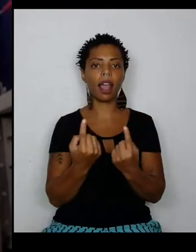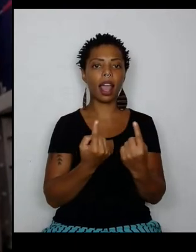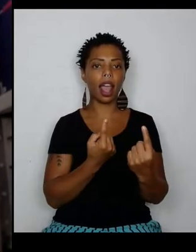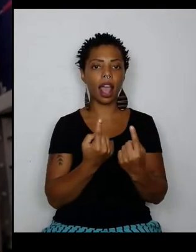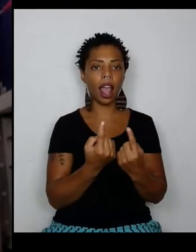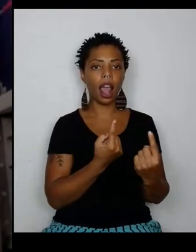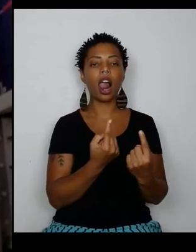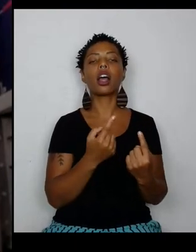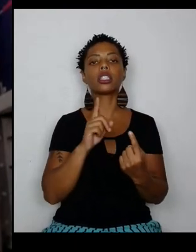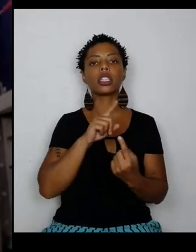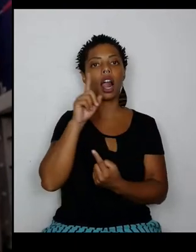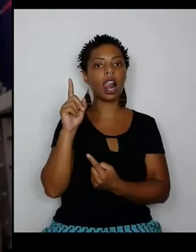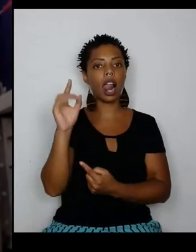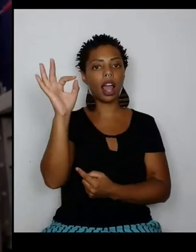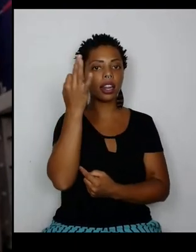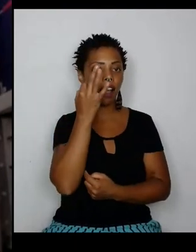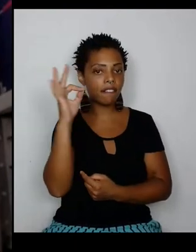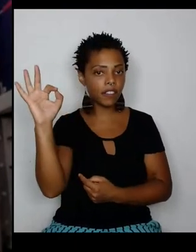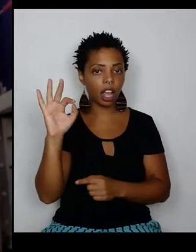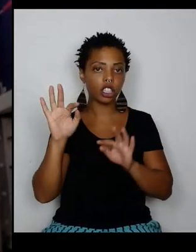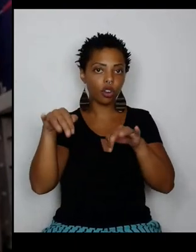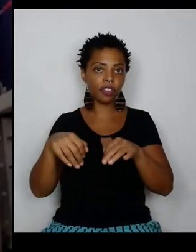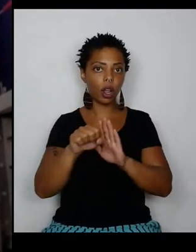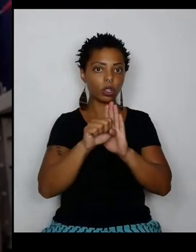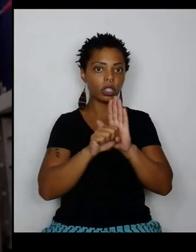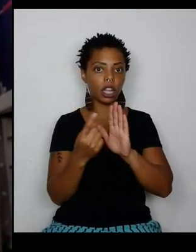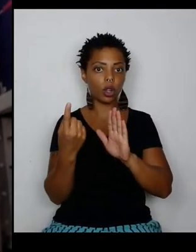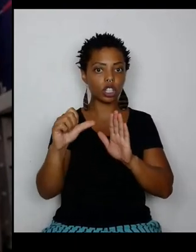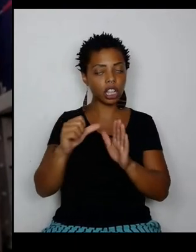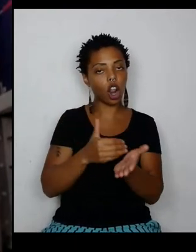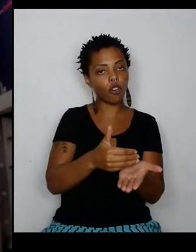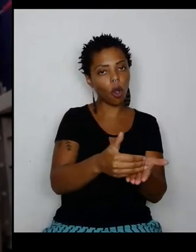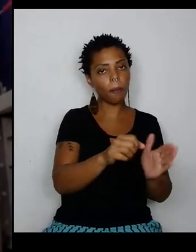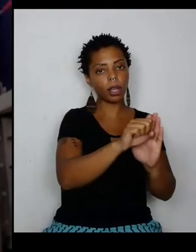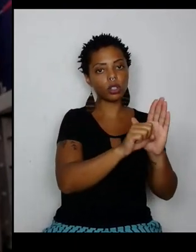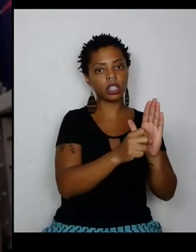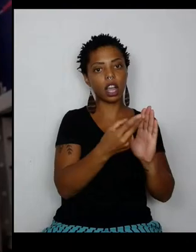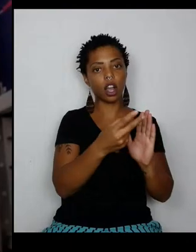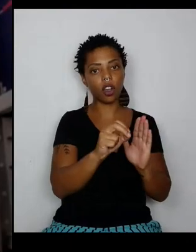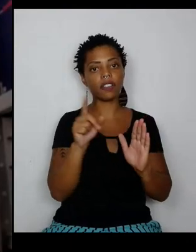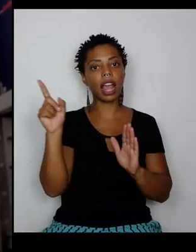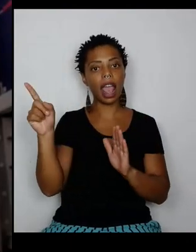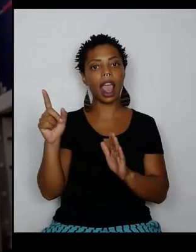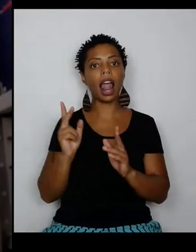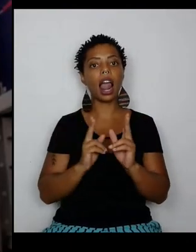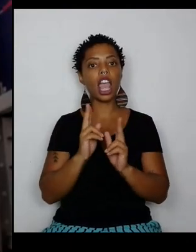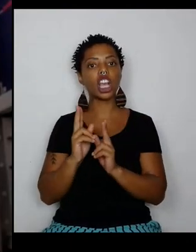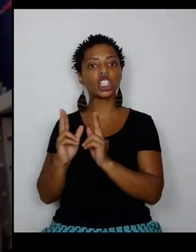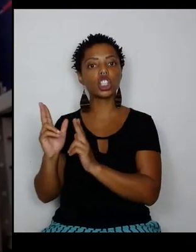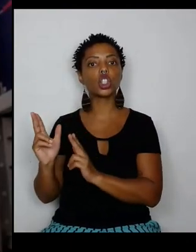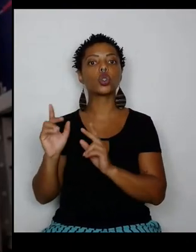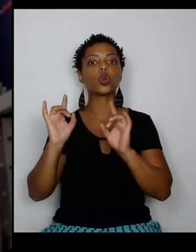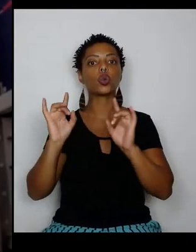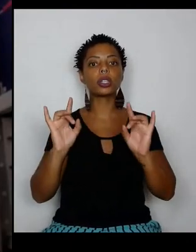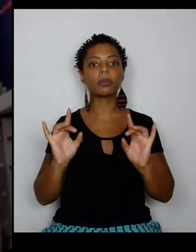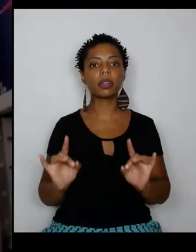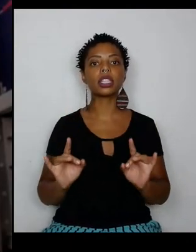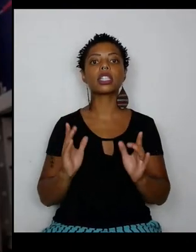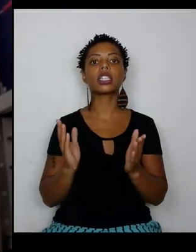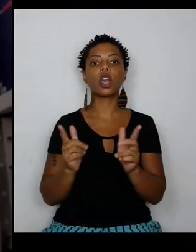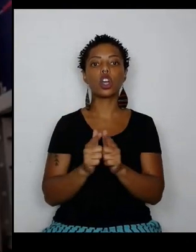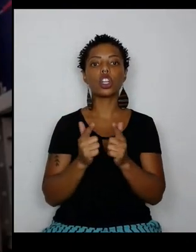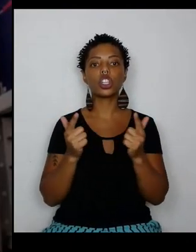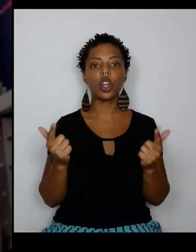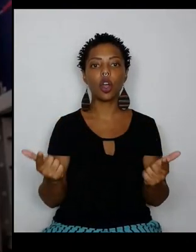between art and literature in the late 19th and early 20th century friends she edited a special issue of the journal